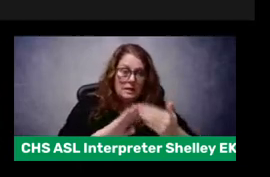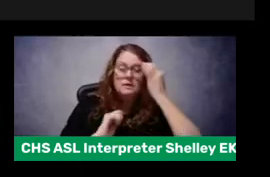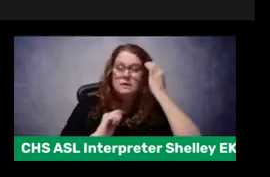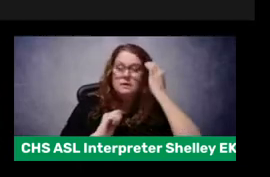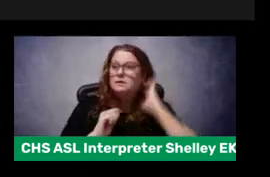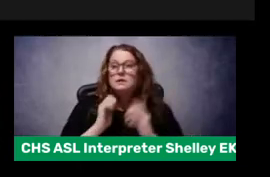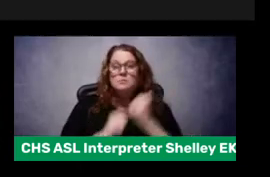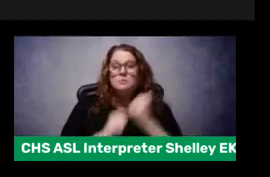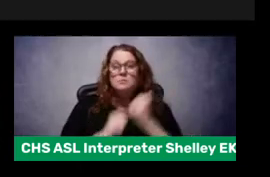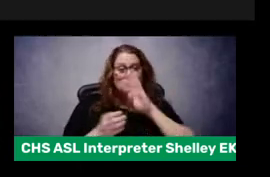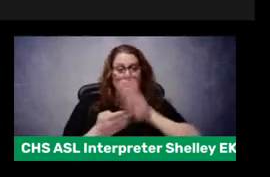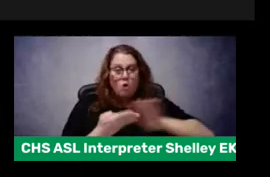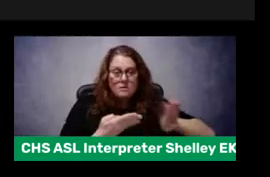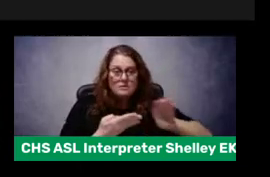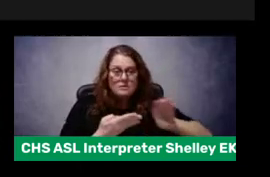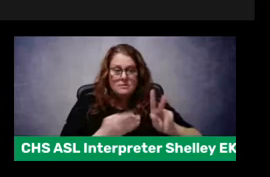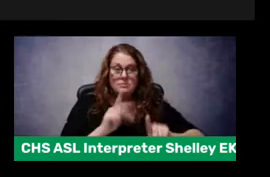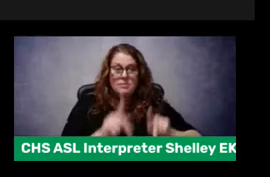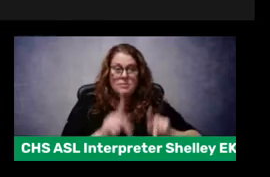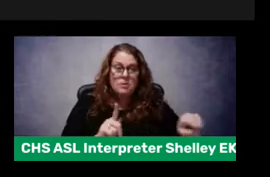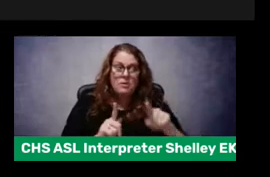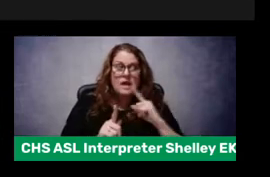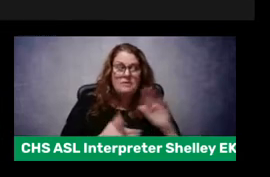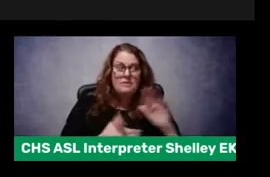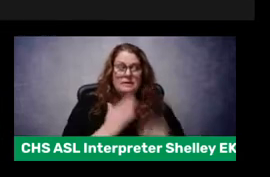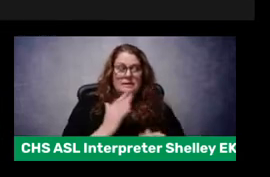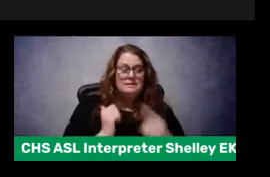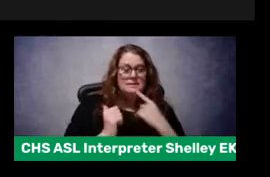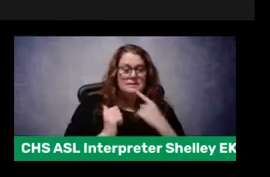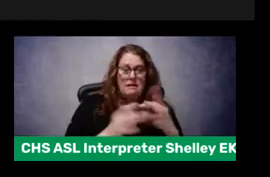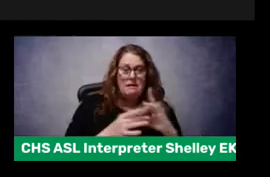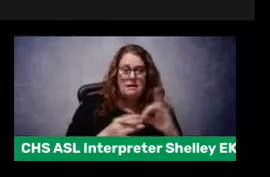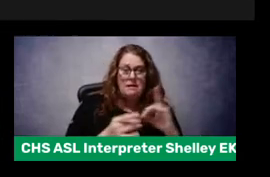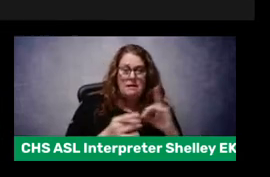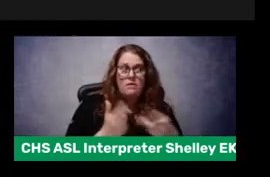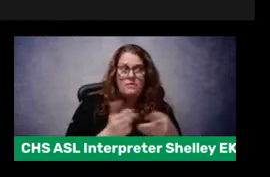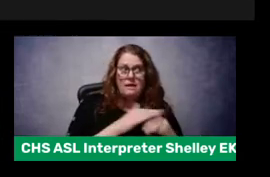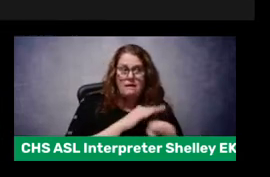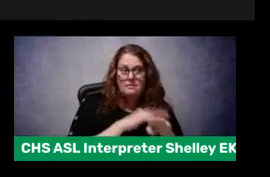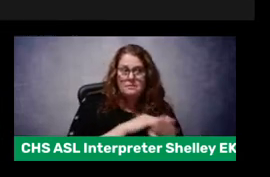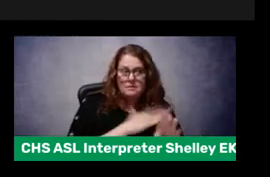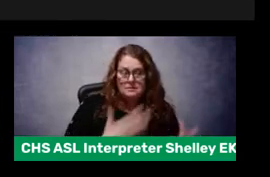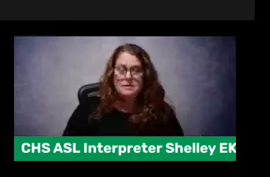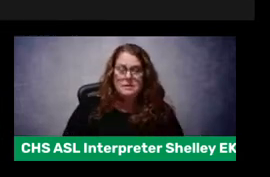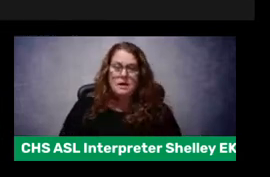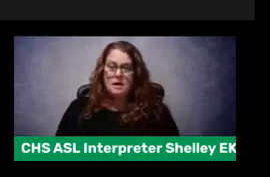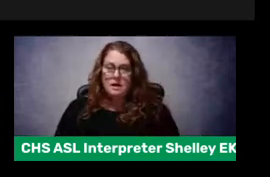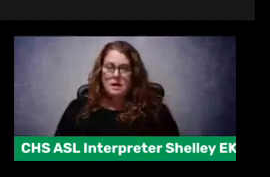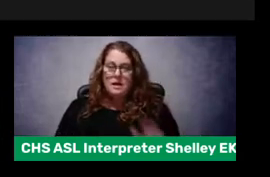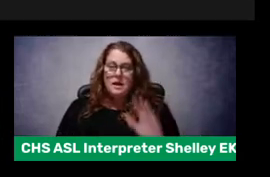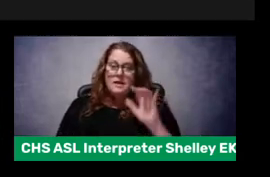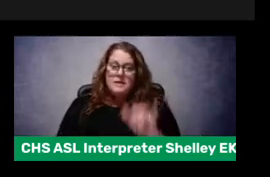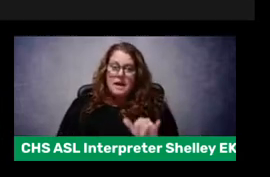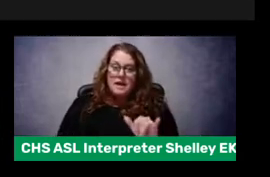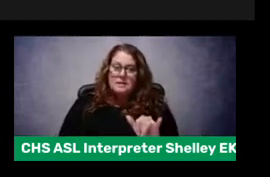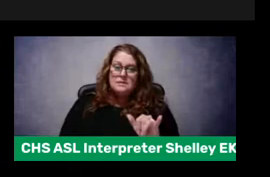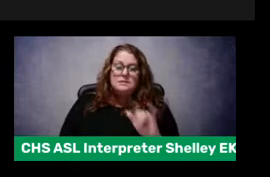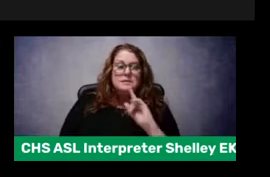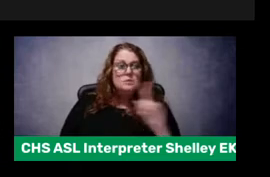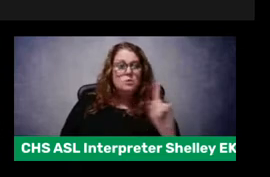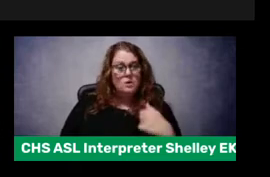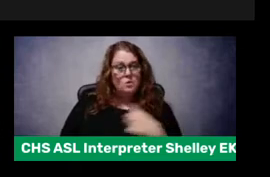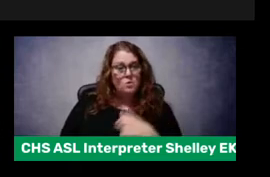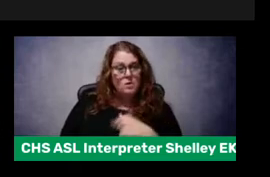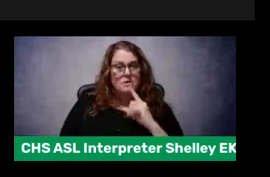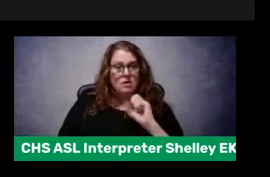most marginalized of people have the least say into what they access. And that is where we are working